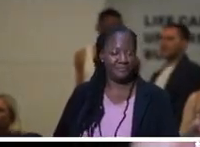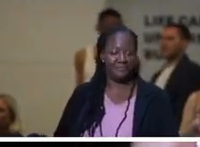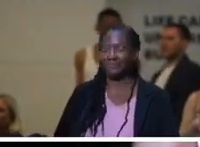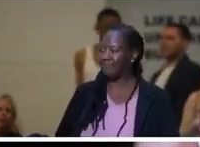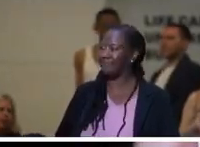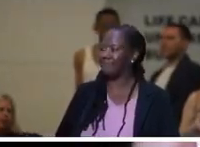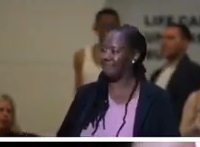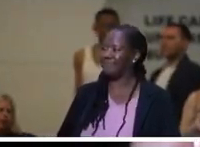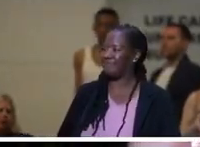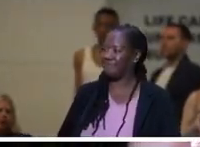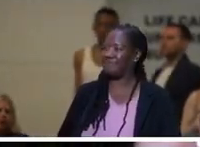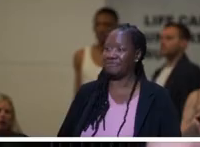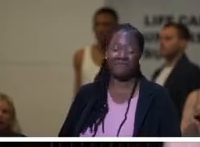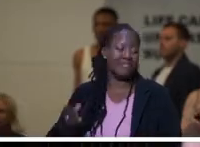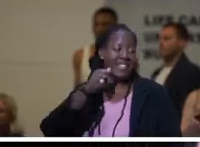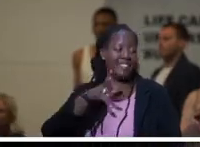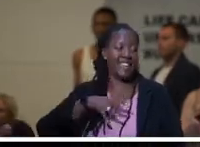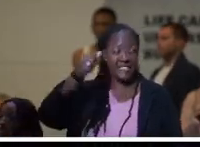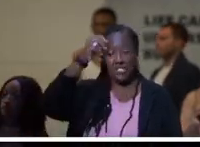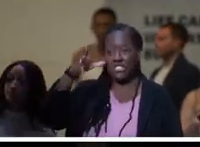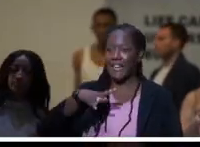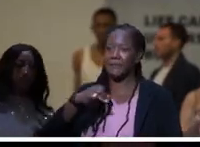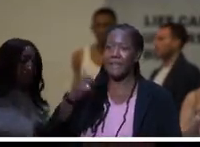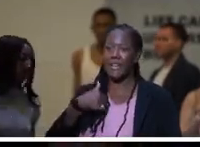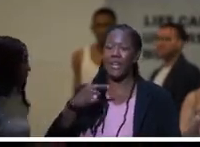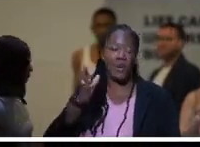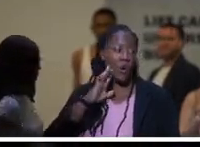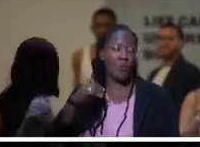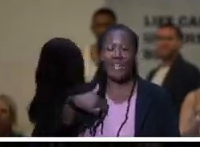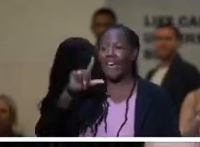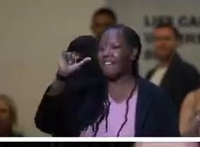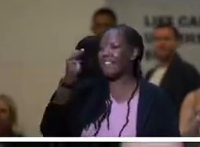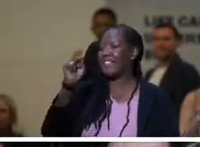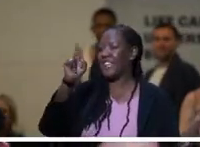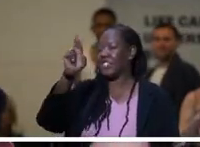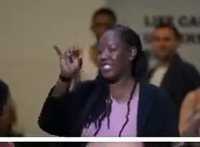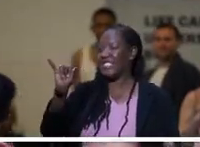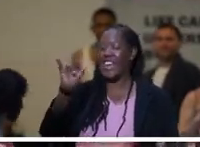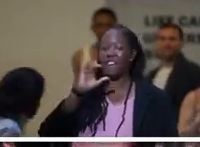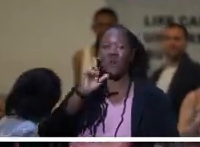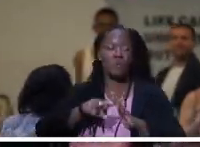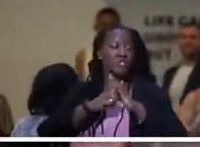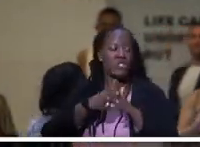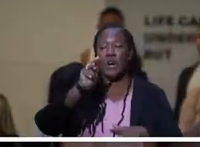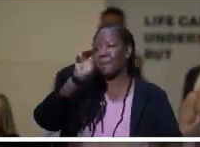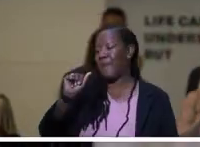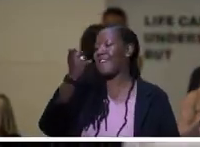Serious. Ladies and gentlemen, don't forget Legendary Season 3 premieres on HBO Max May